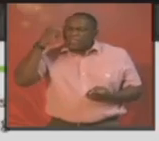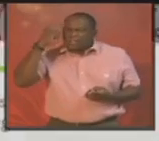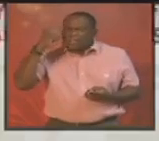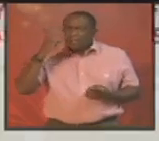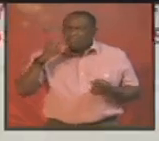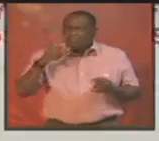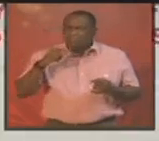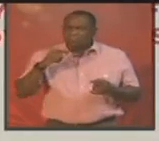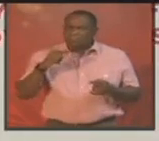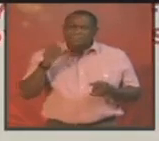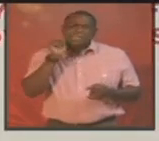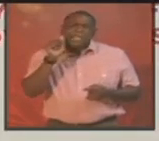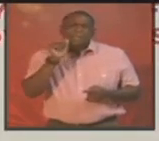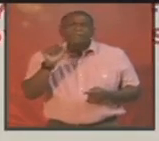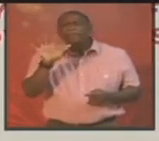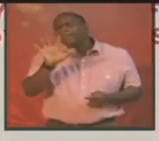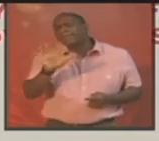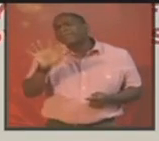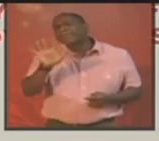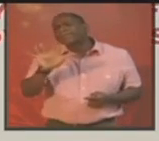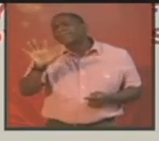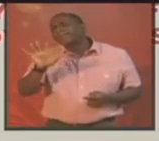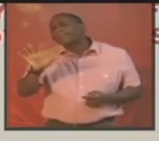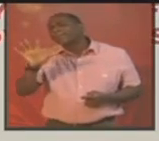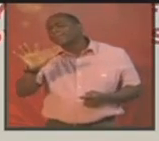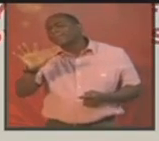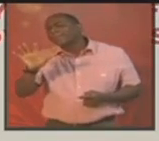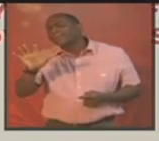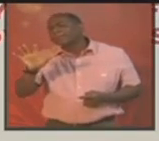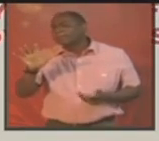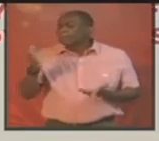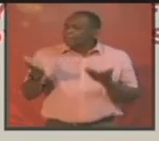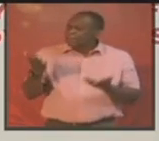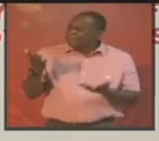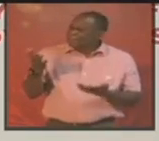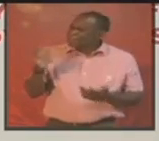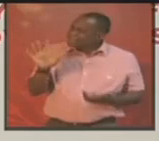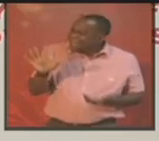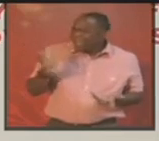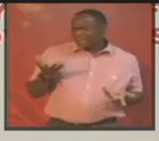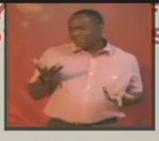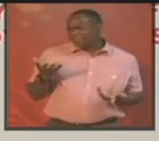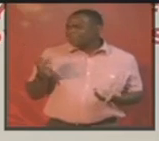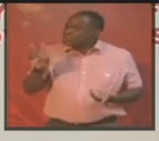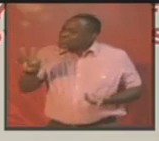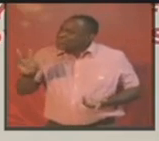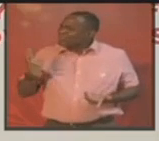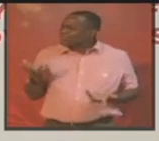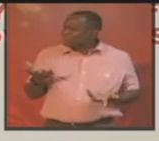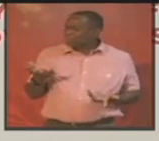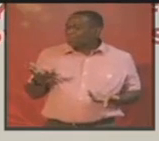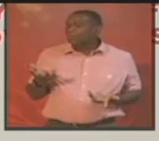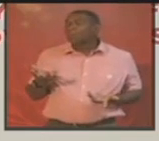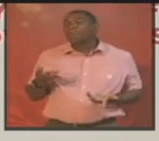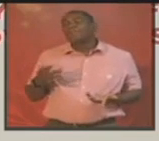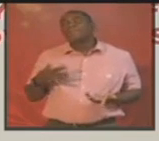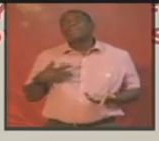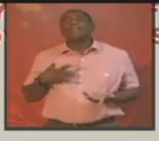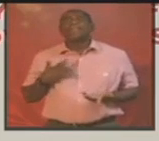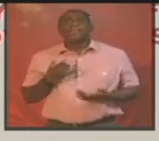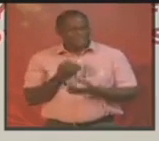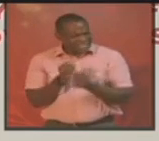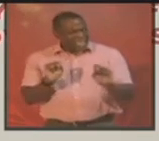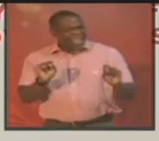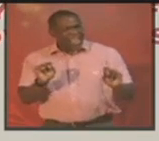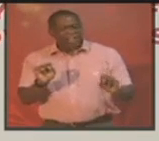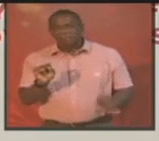daily averages, which will give you some false sense of security. But this is the reality that we are facing. I want